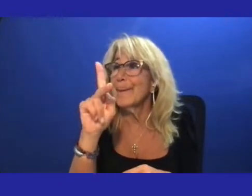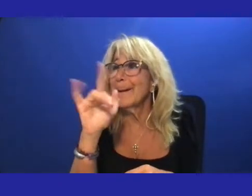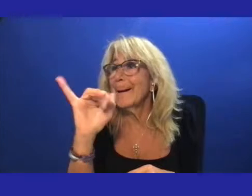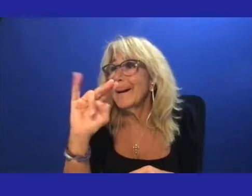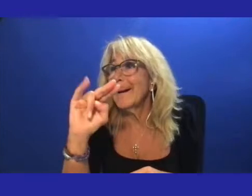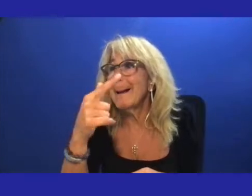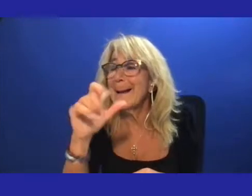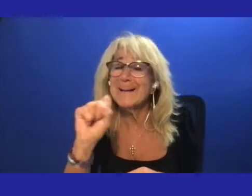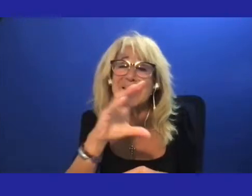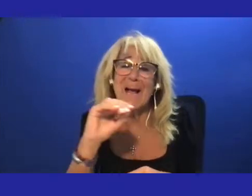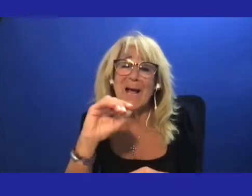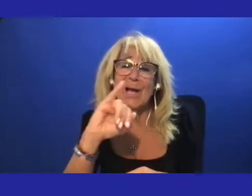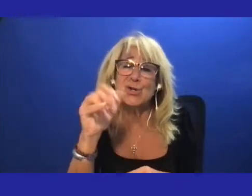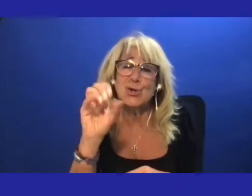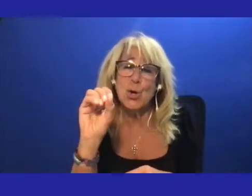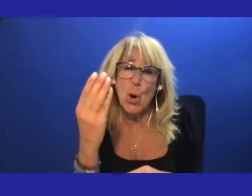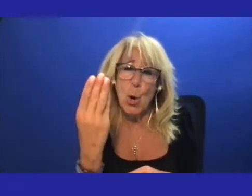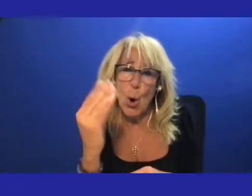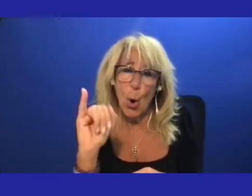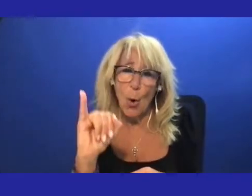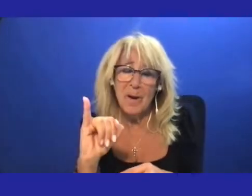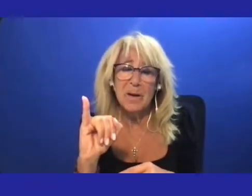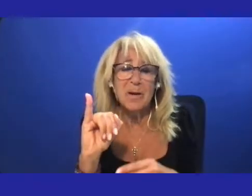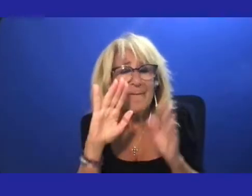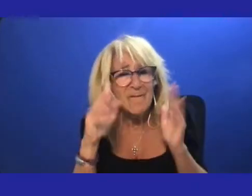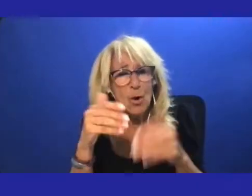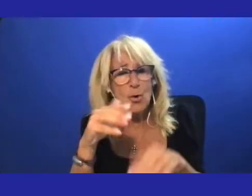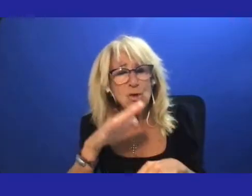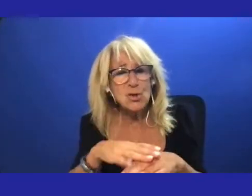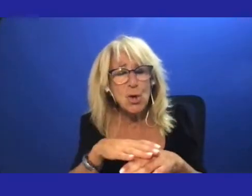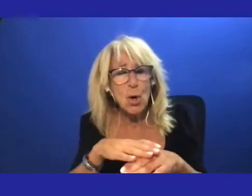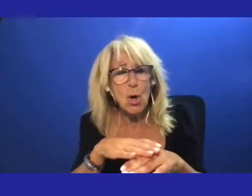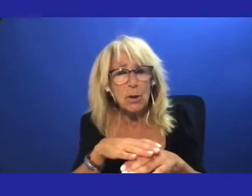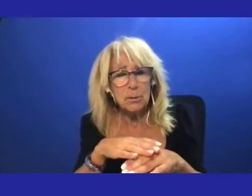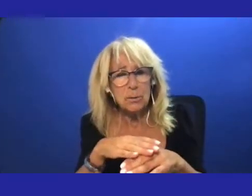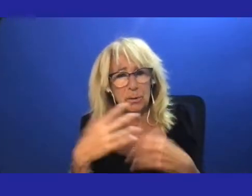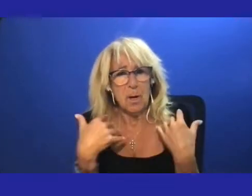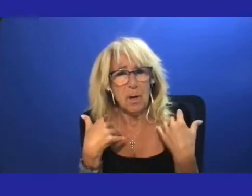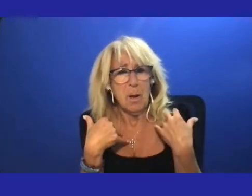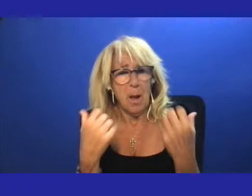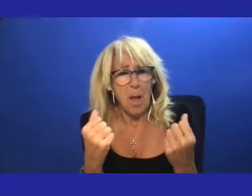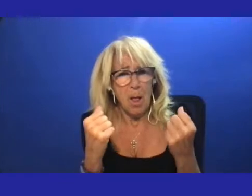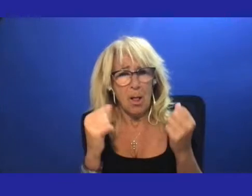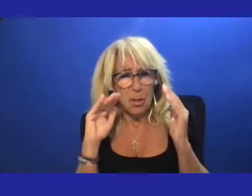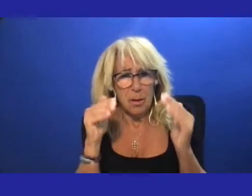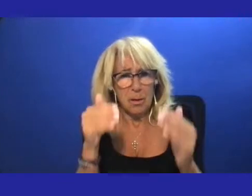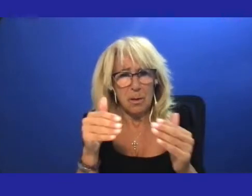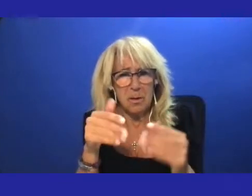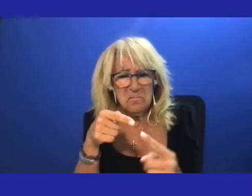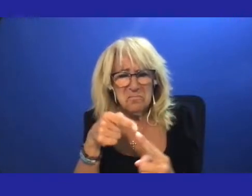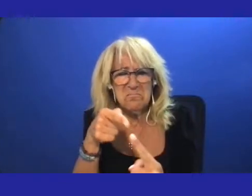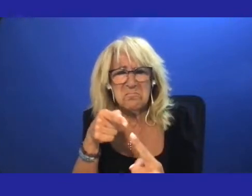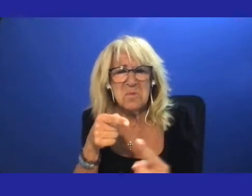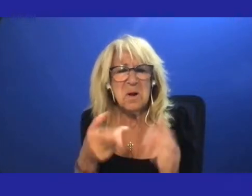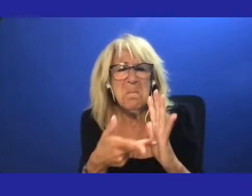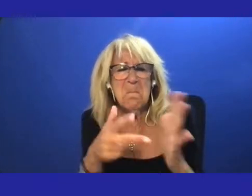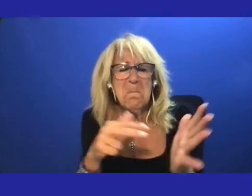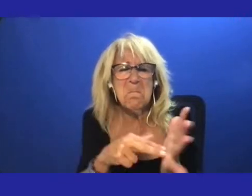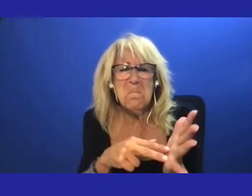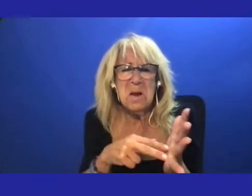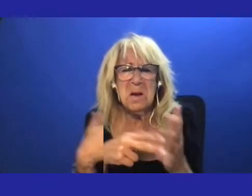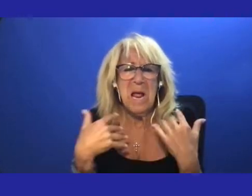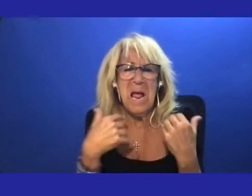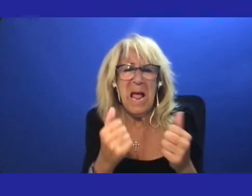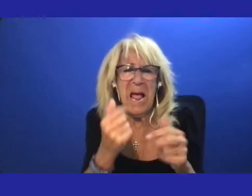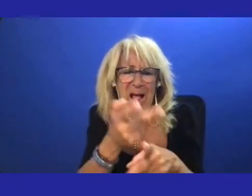focusing on maternal health. So I want to introduce to you what is healthcare simulation. So I put together a little quick video